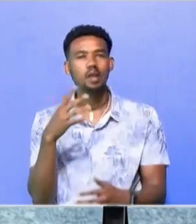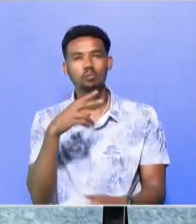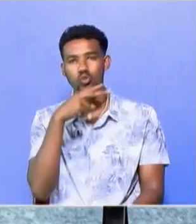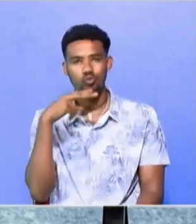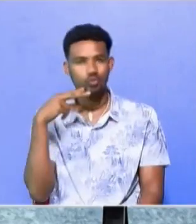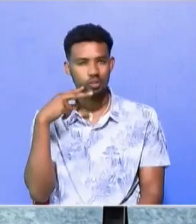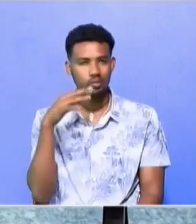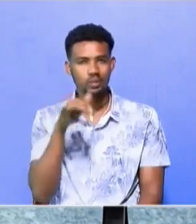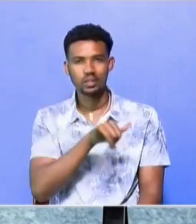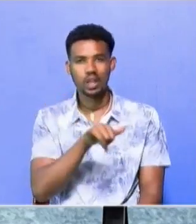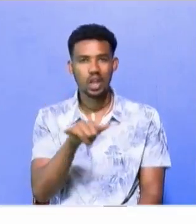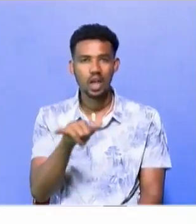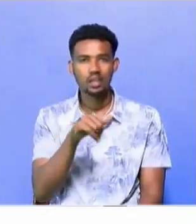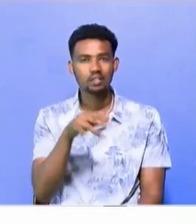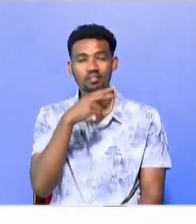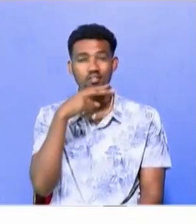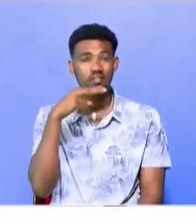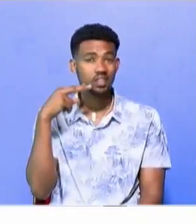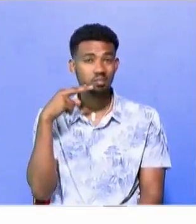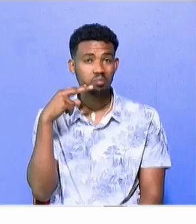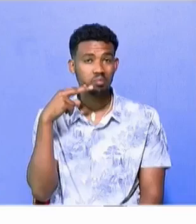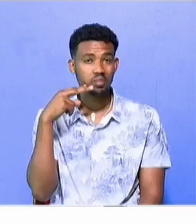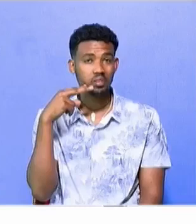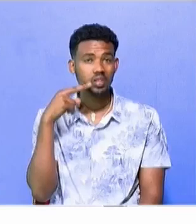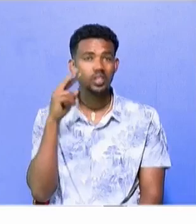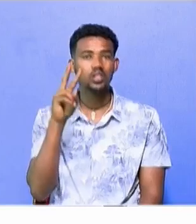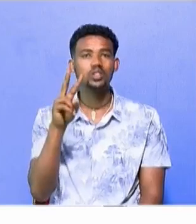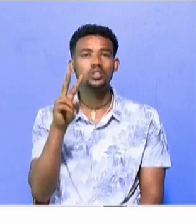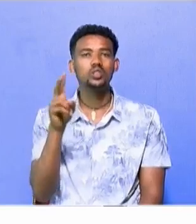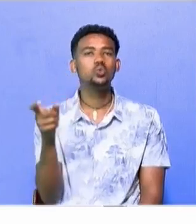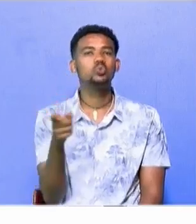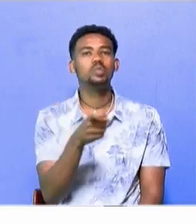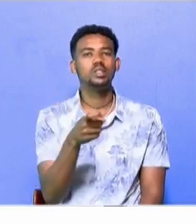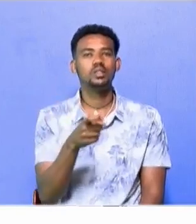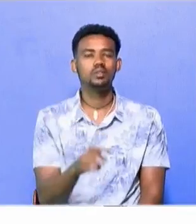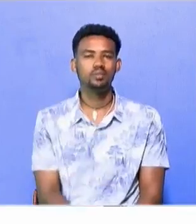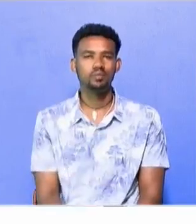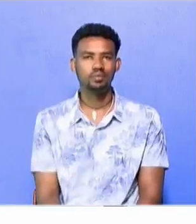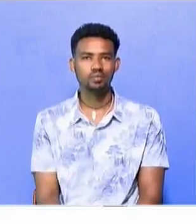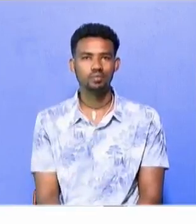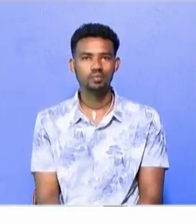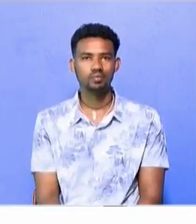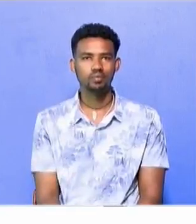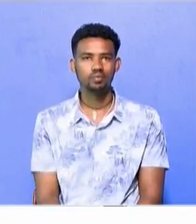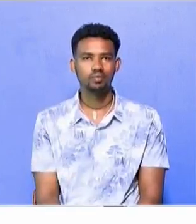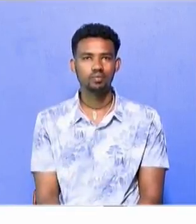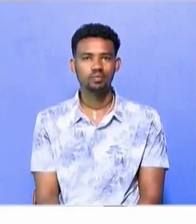verbs, like verb to be,